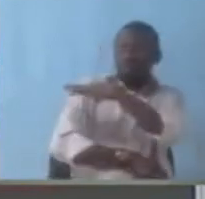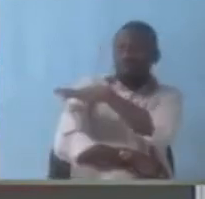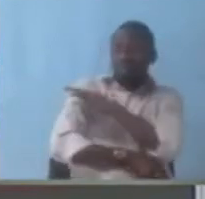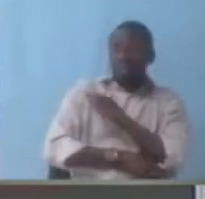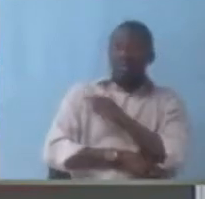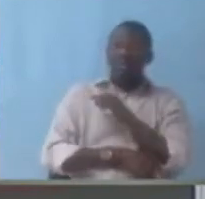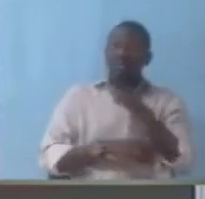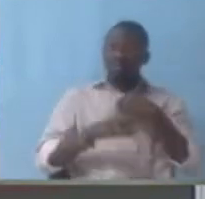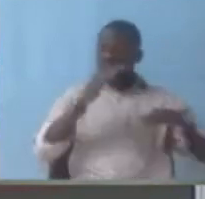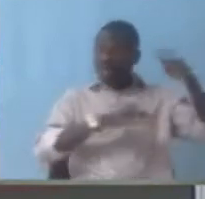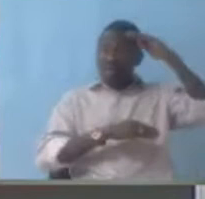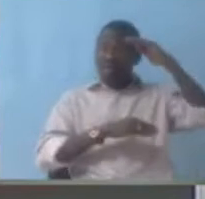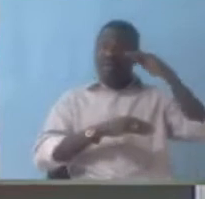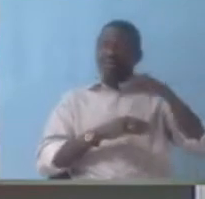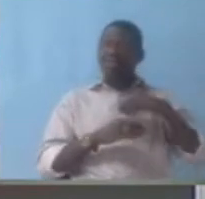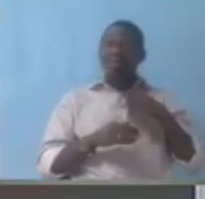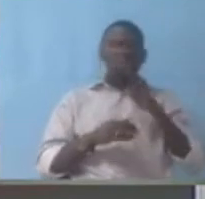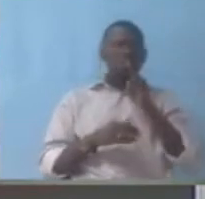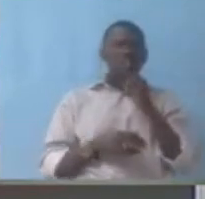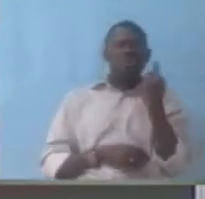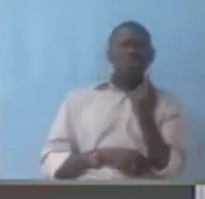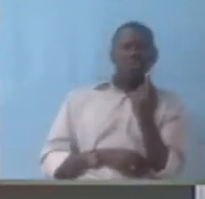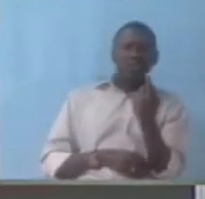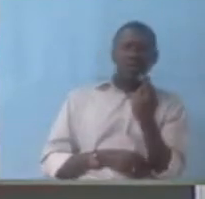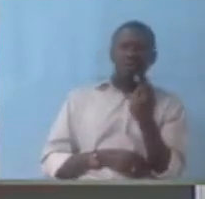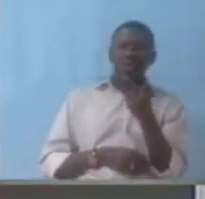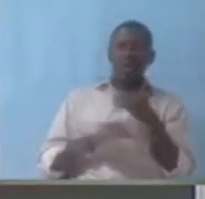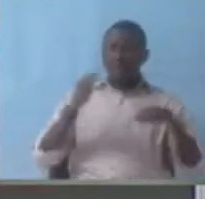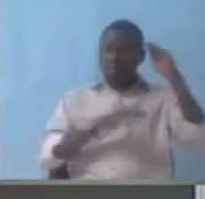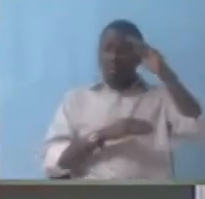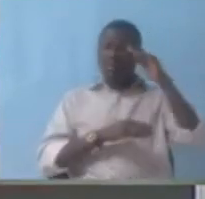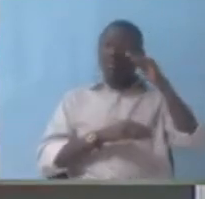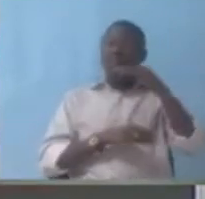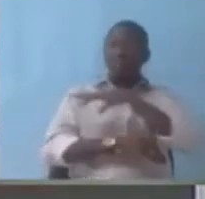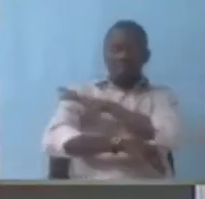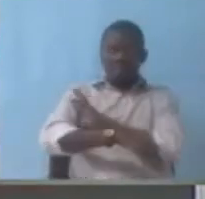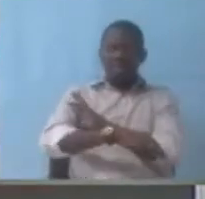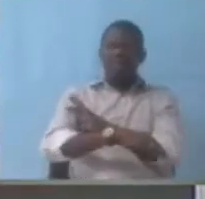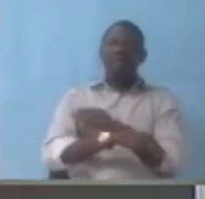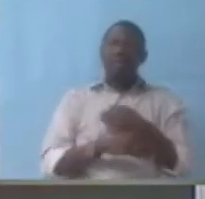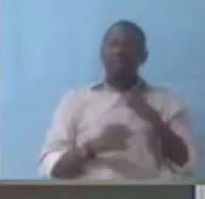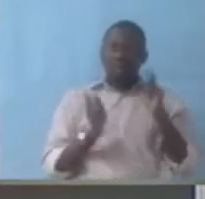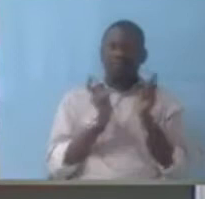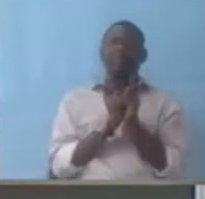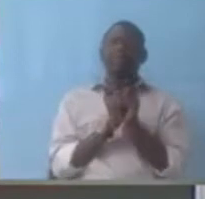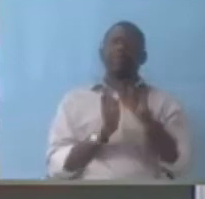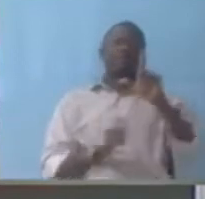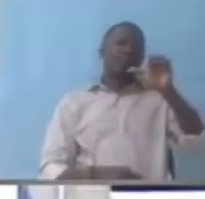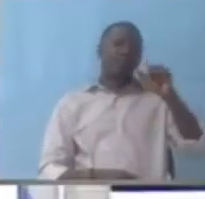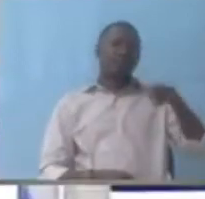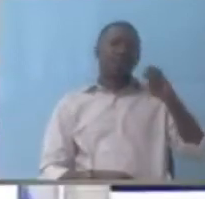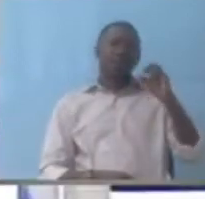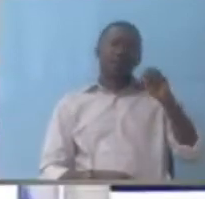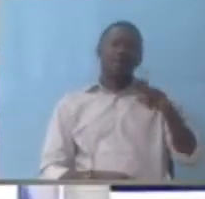rank of lieutenant, I believe, was Lamin Kababajo that I met, who was not detained. And the Tembo Sojar Bunda